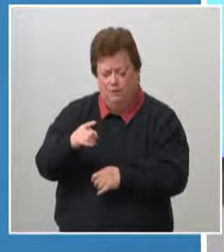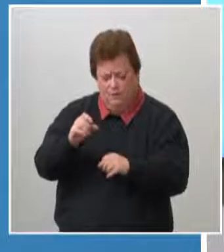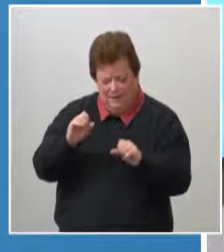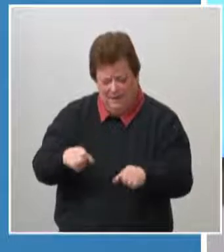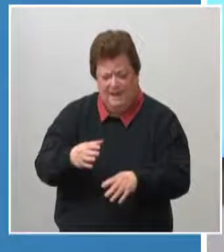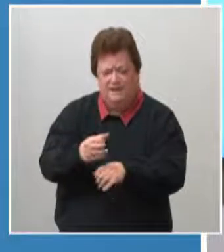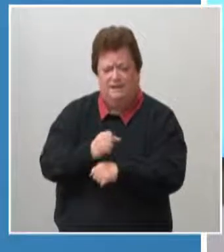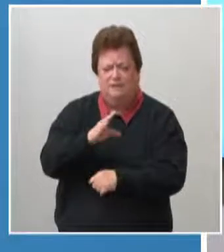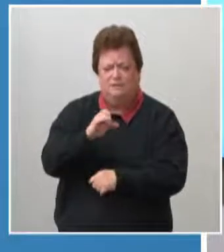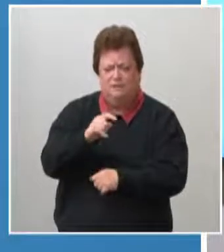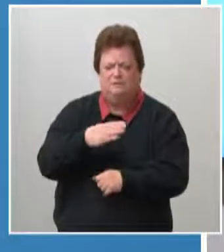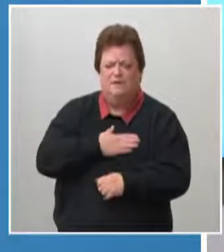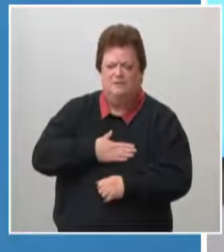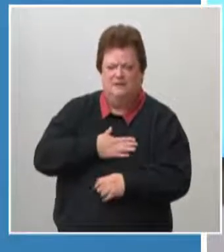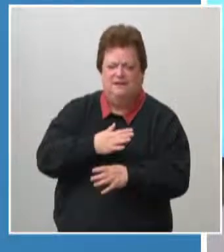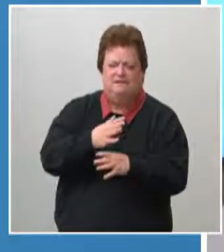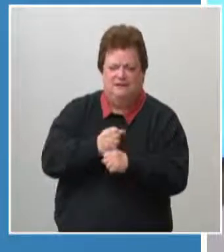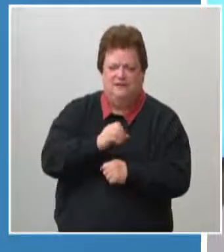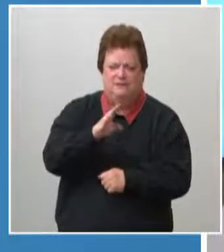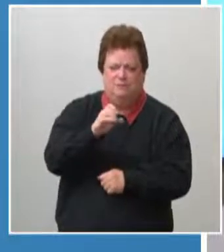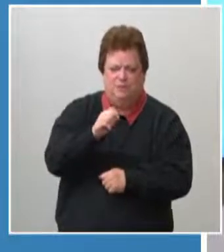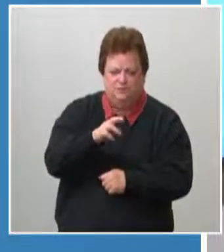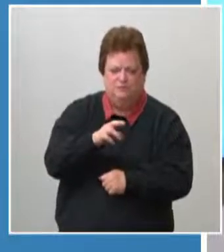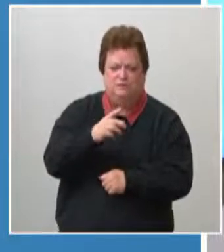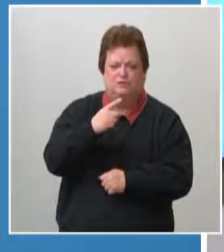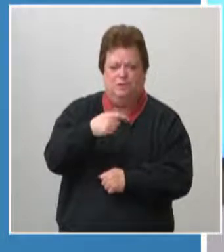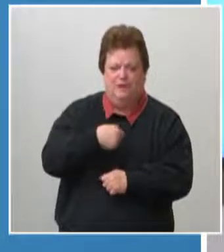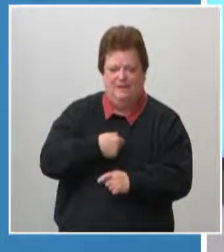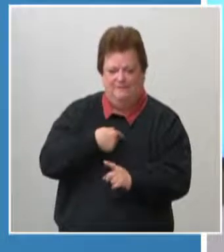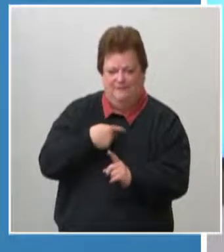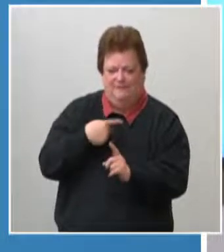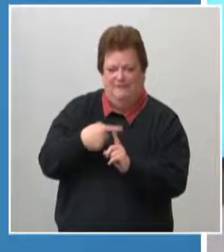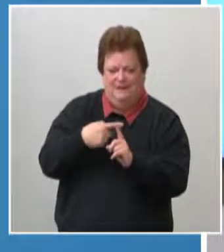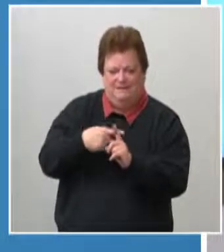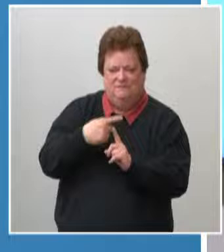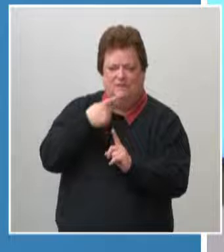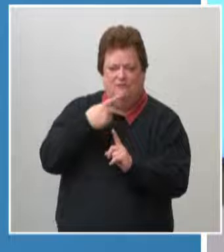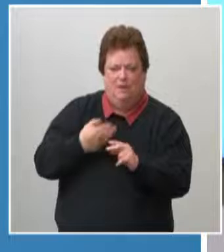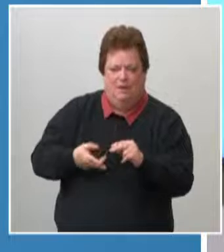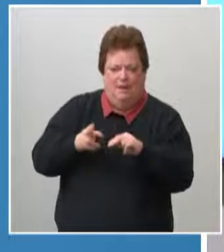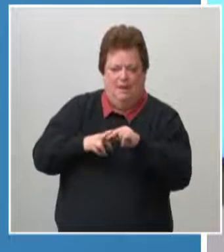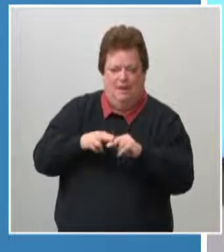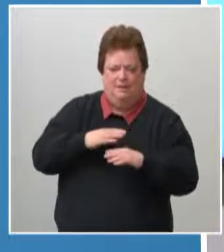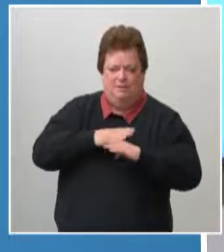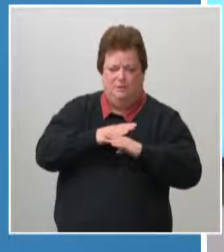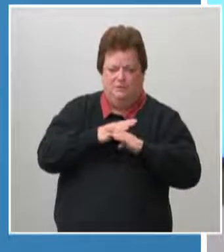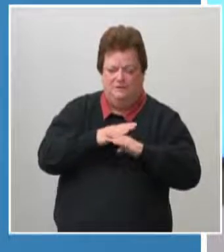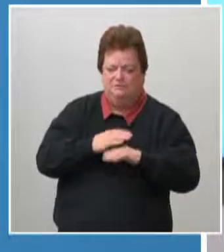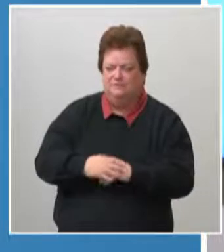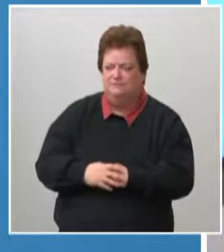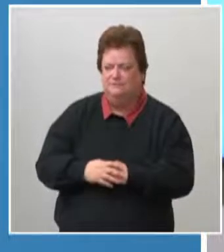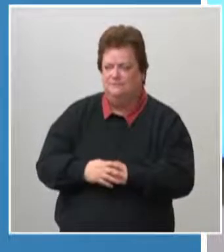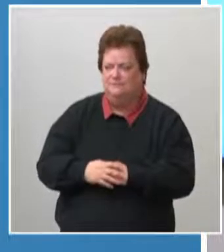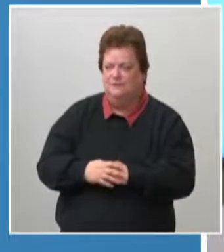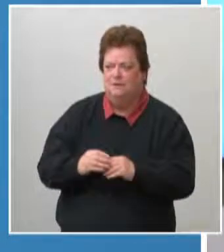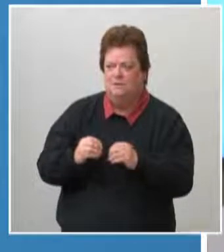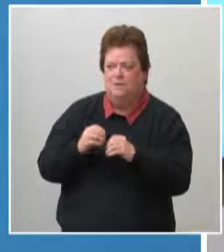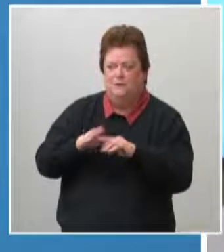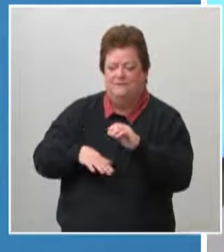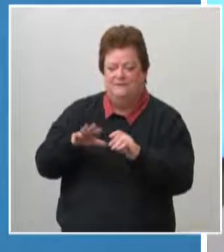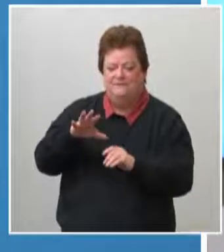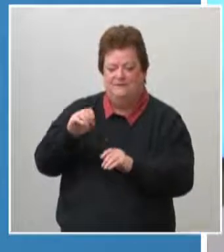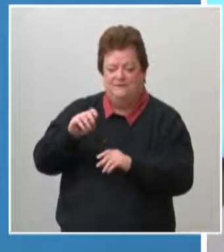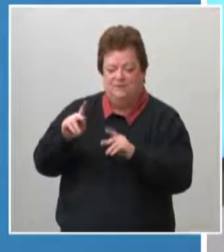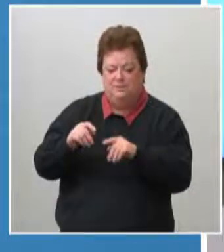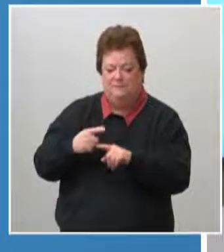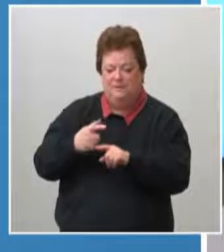booster, please get it as soon as possible so you have the benefit of added protection. Overall, more than 60% of people